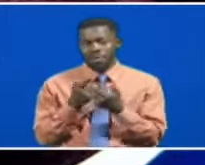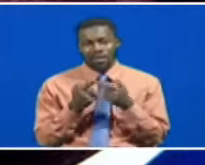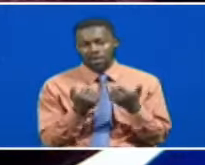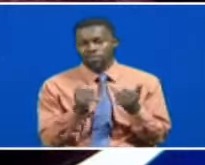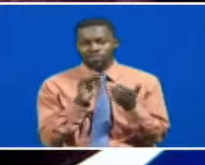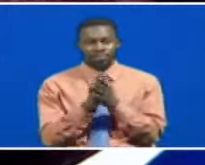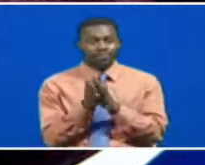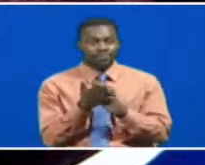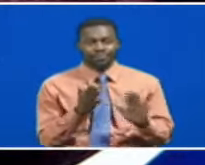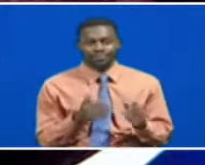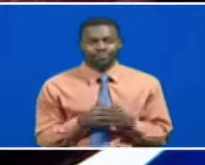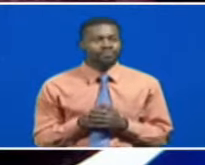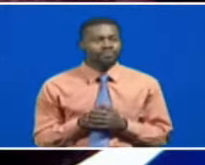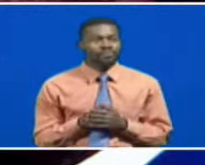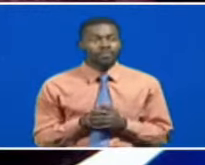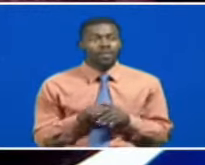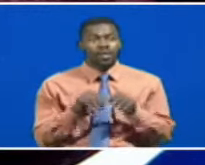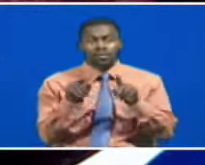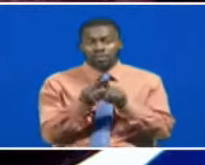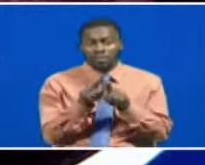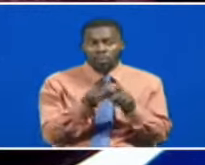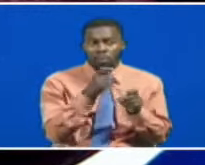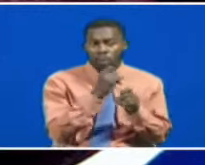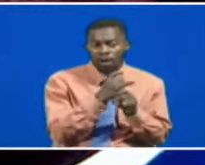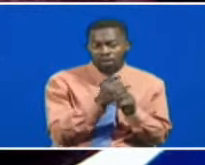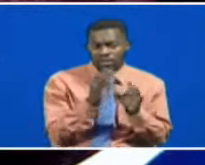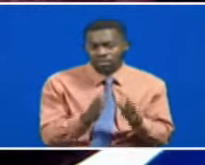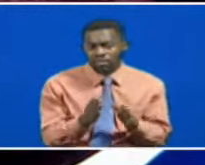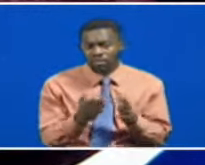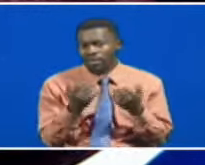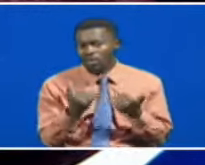the labor struggles and advancements in labor rights today, healthcare workers are